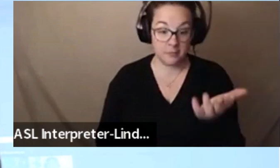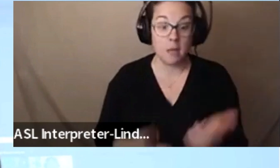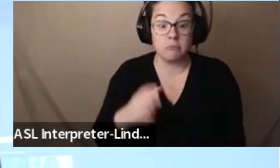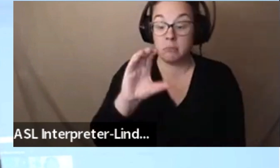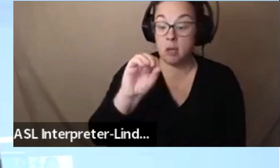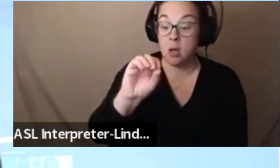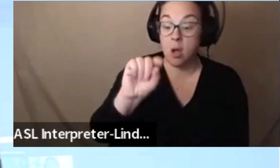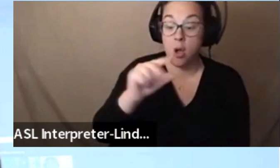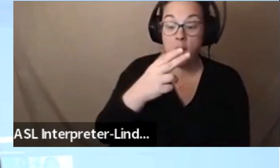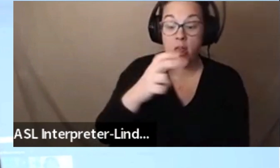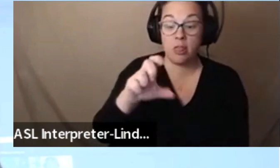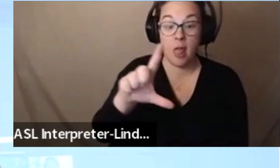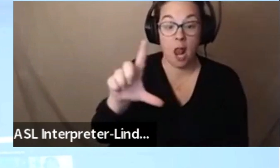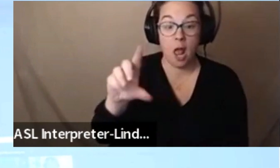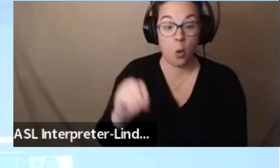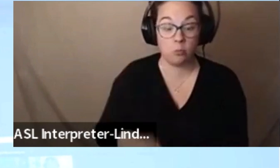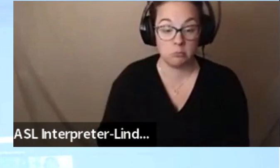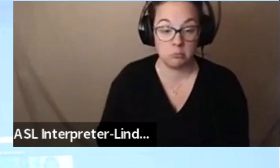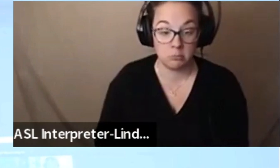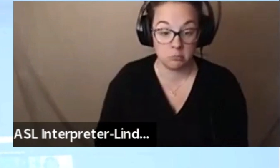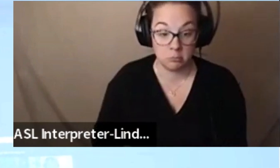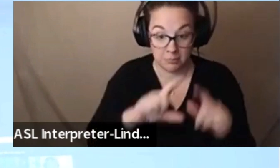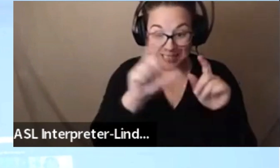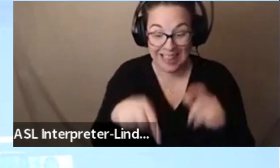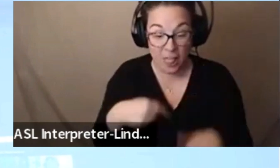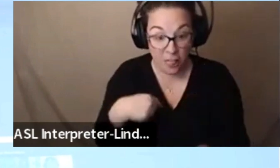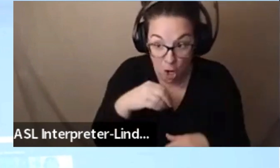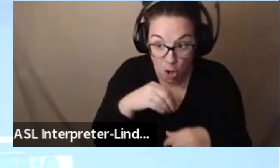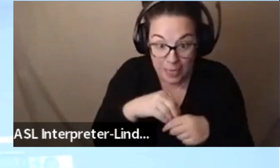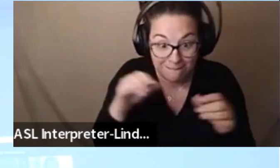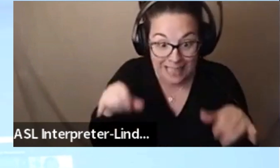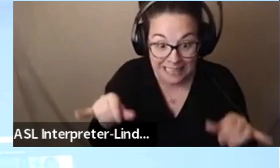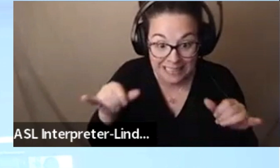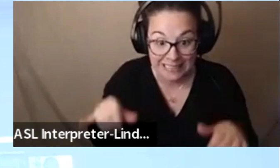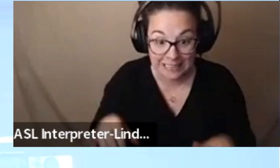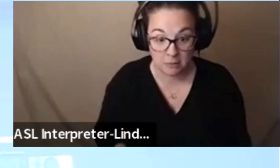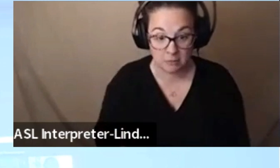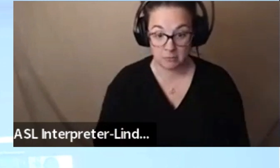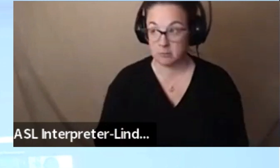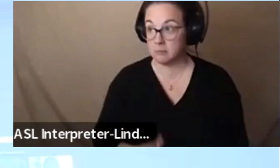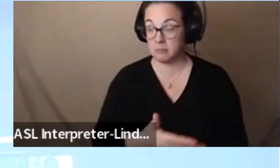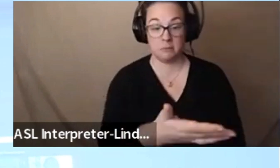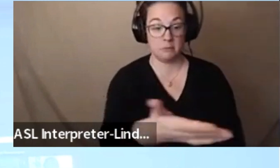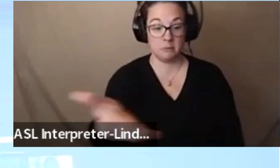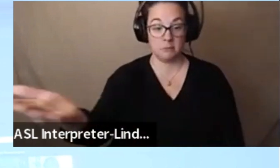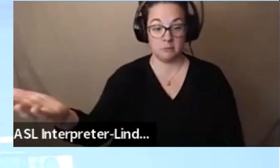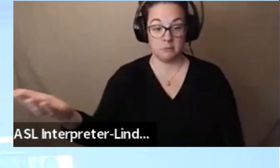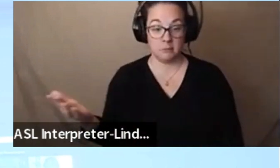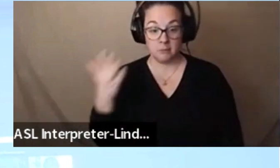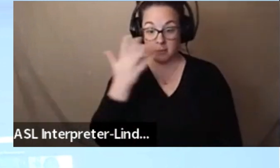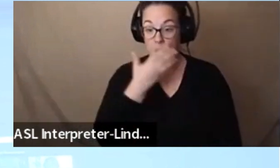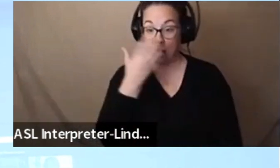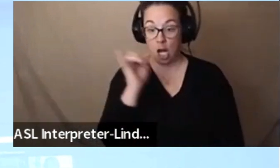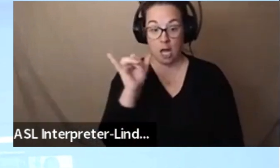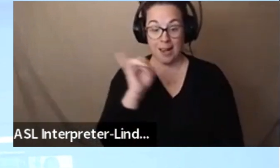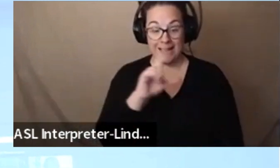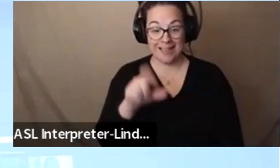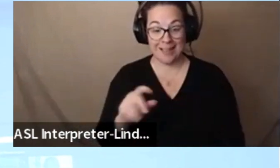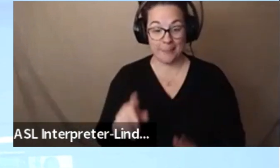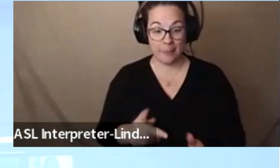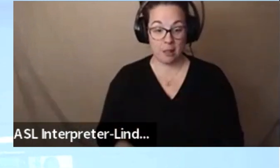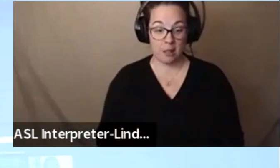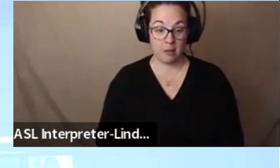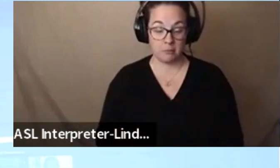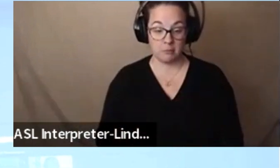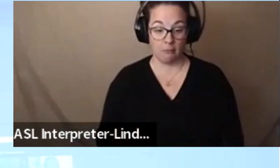be. Bearing in mind, you know, again, Othello, they're all Italians. Do they look Italian? Does it feel like Italy? They're in